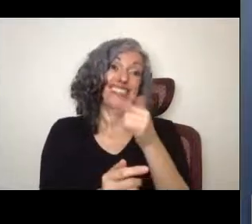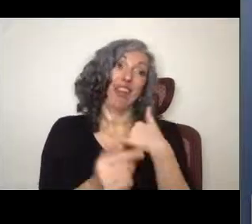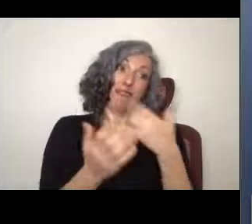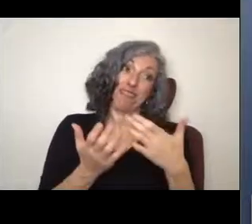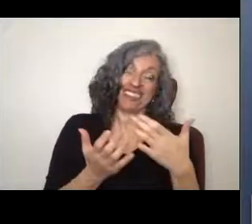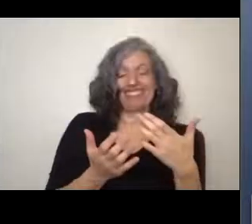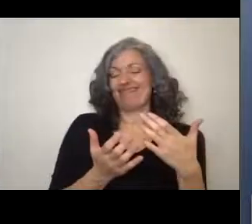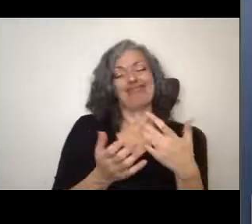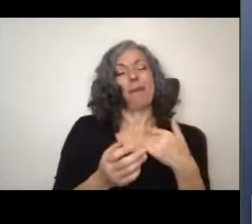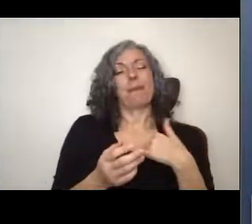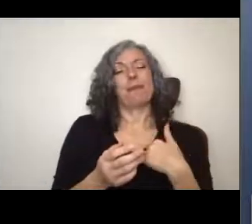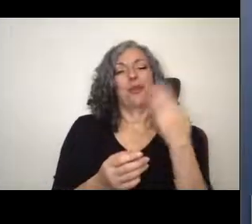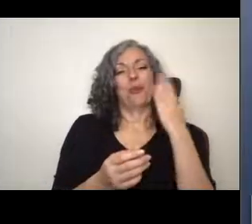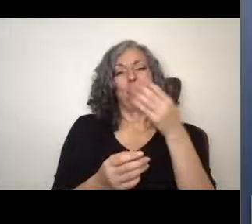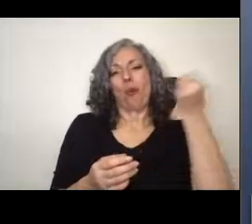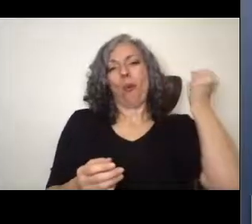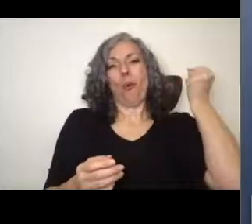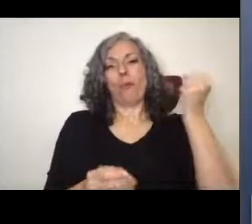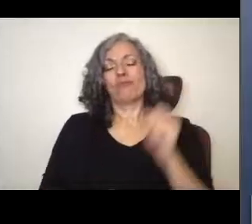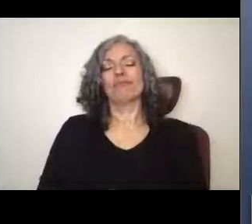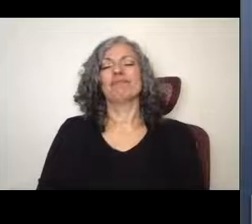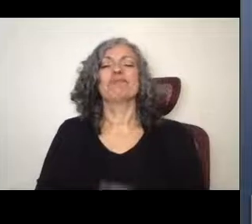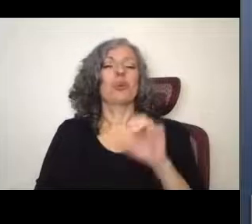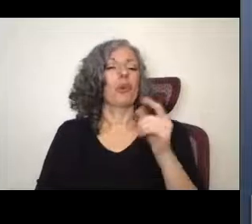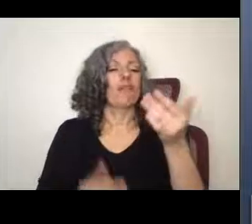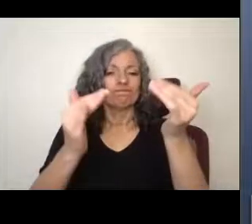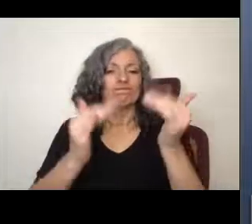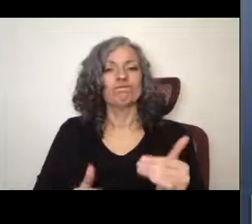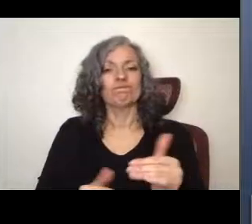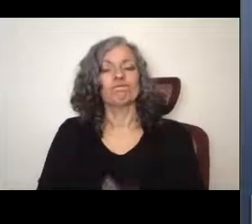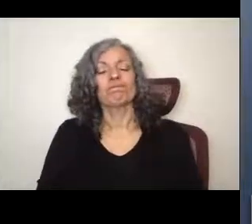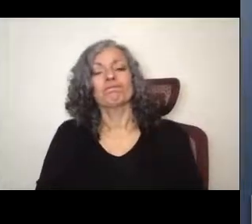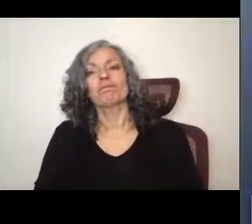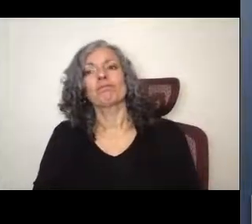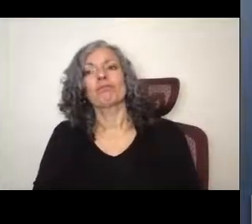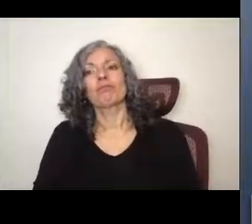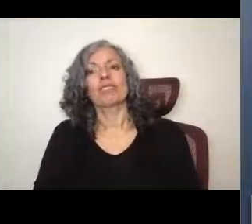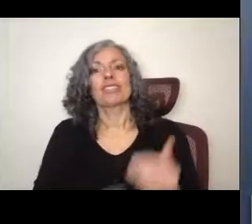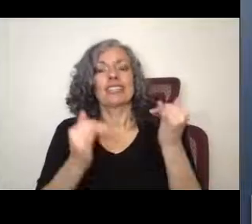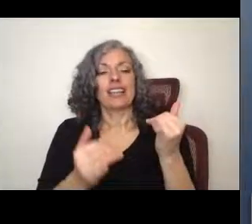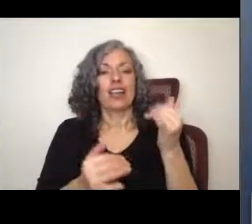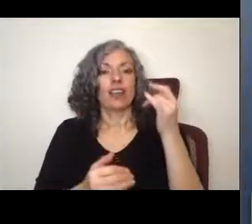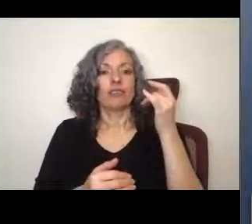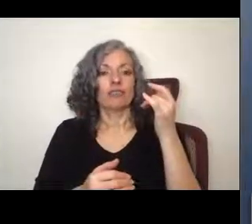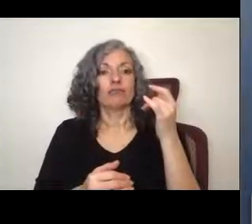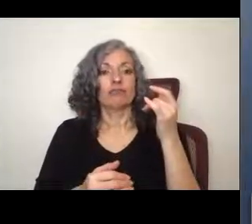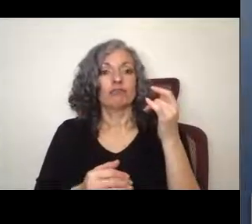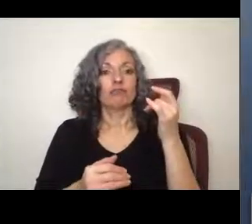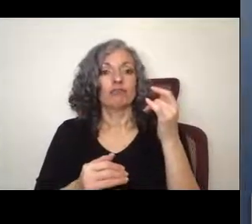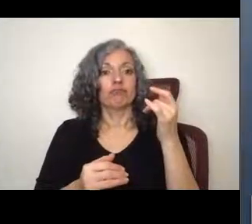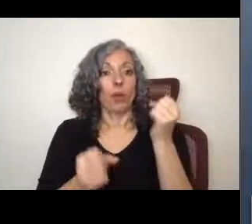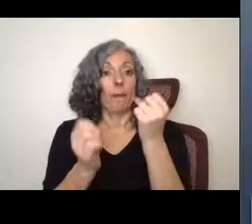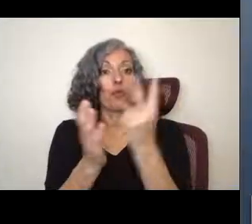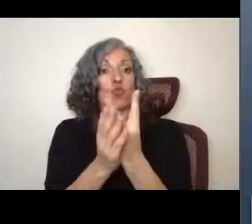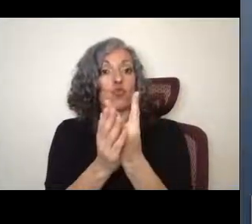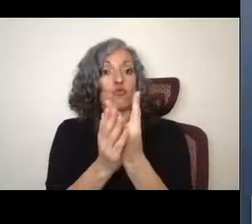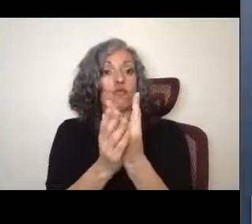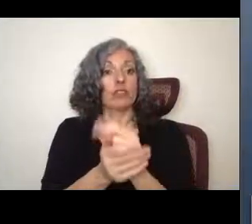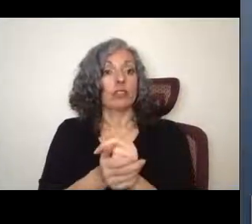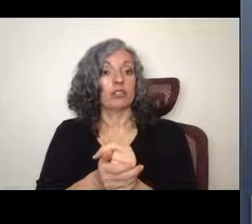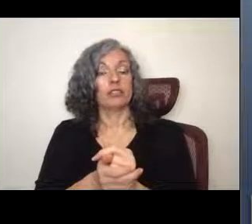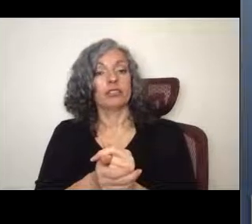you go. Excellent. All right. Well, if with that, can we entertain a motion? Motion to approve Martinez?